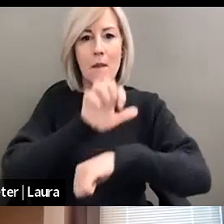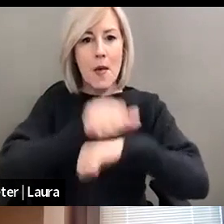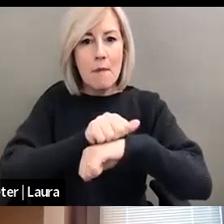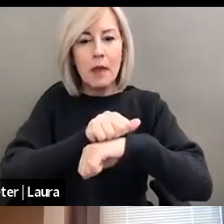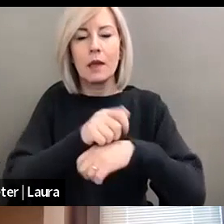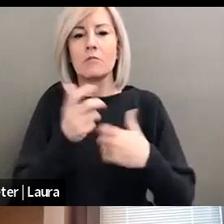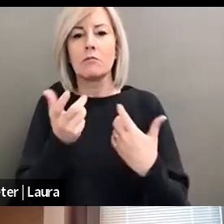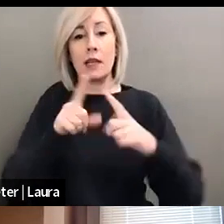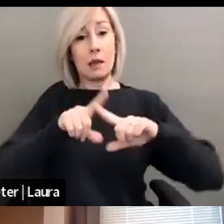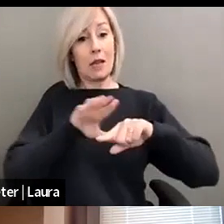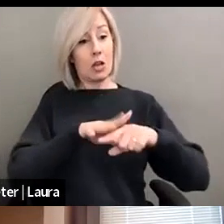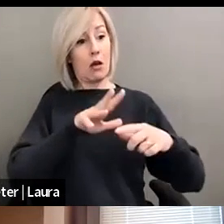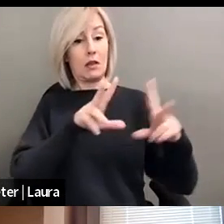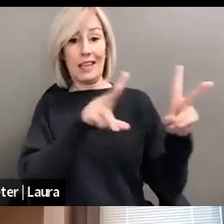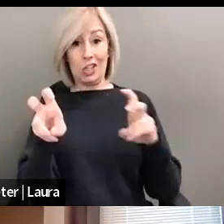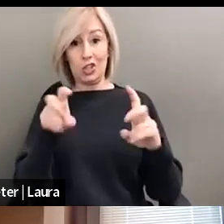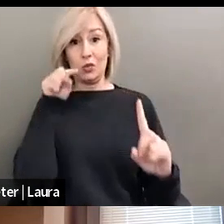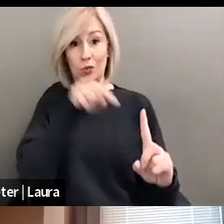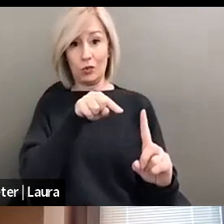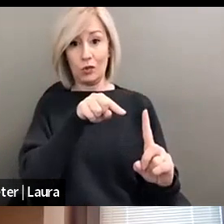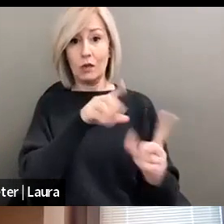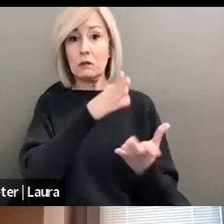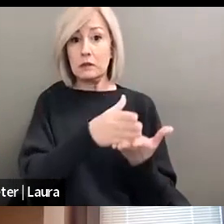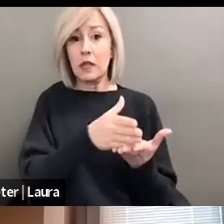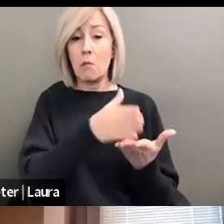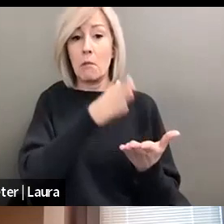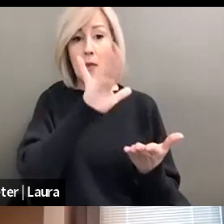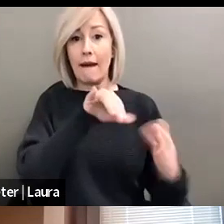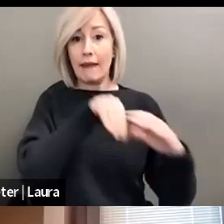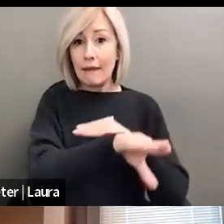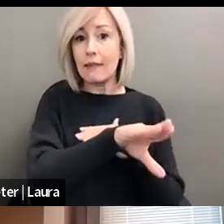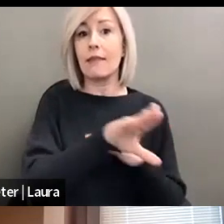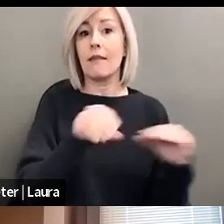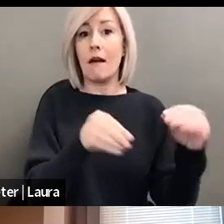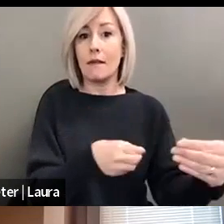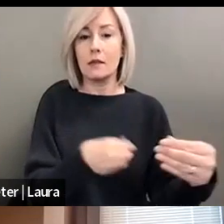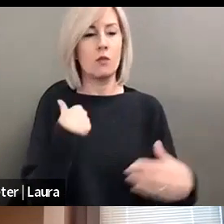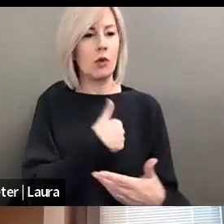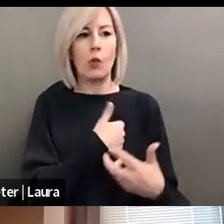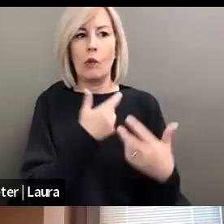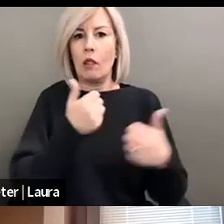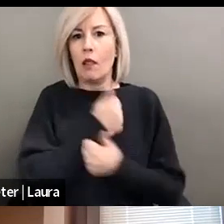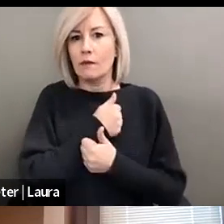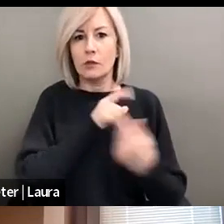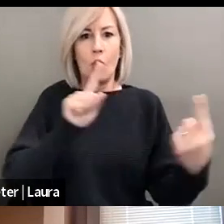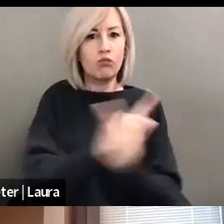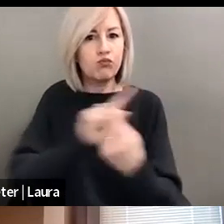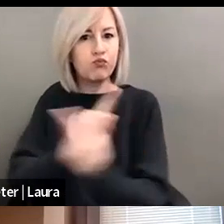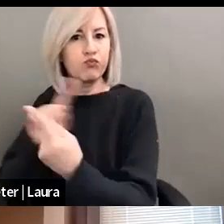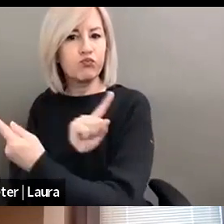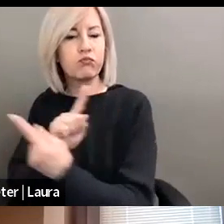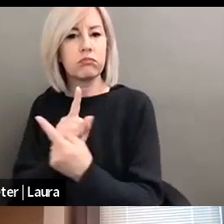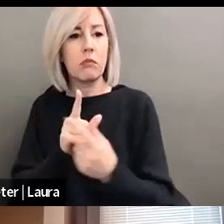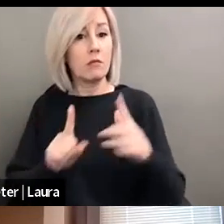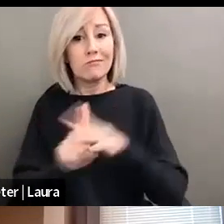or depending on the issue at hand, stop into the office. But we'd love to meet and greet with you and attending events